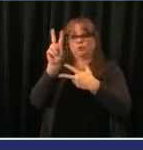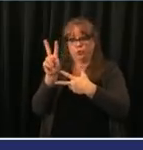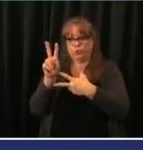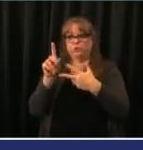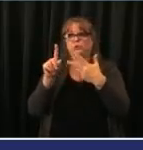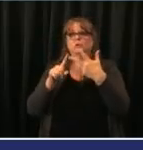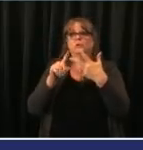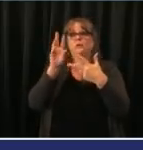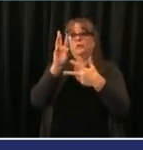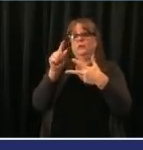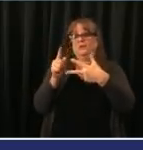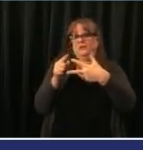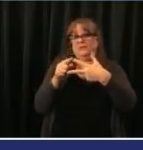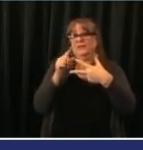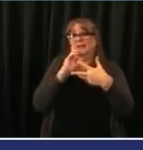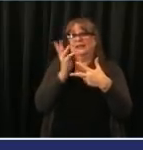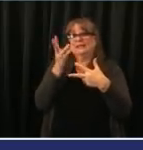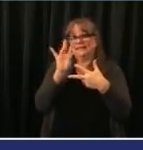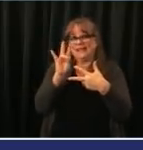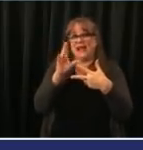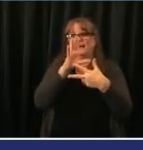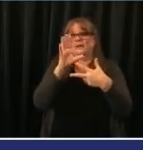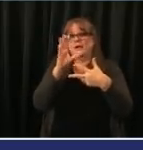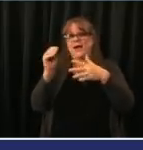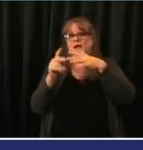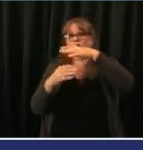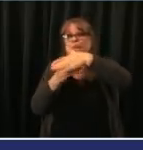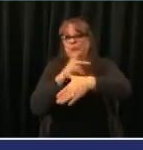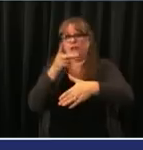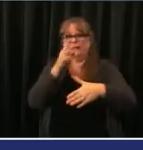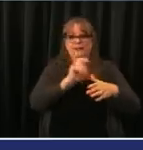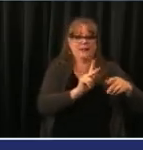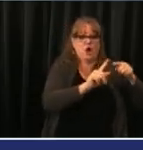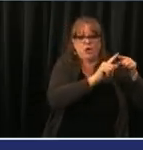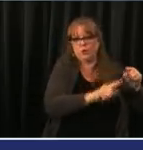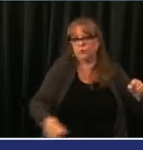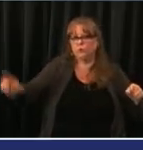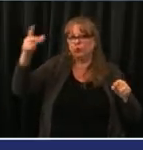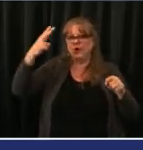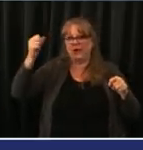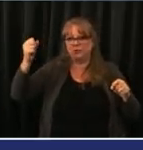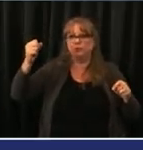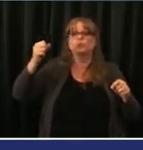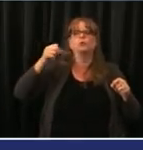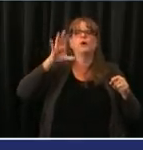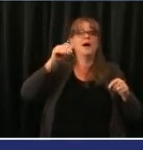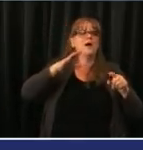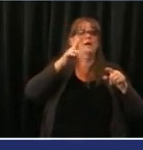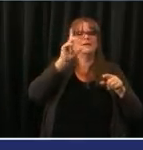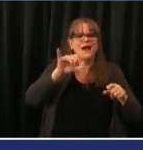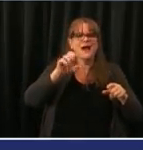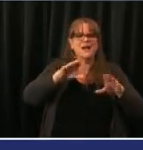pre-K through 12 educators, child care workers, and those who are critical to the continuity of state government. I want to